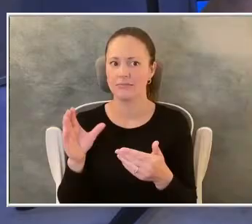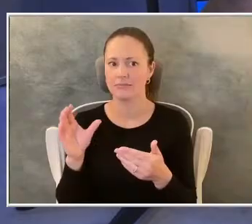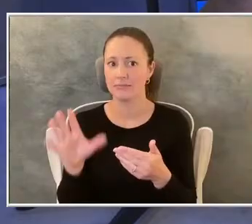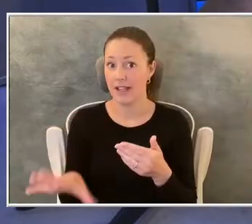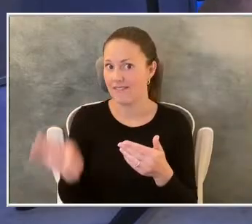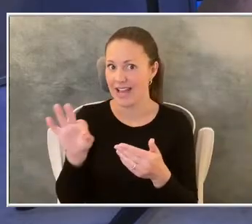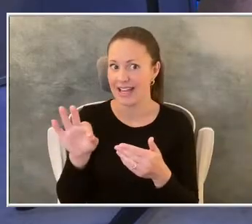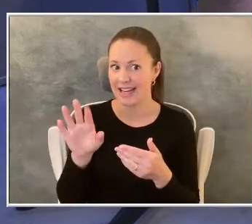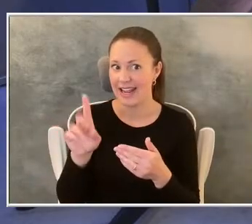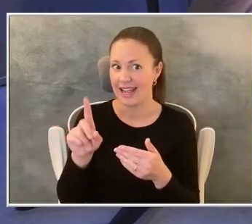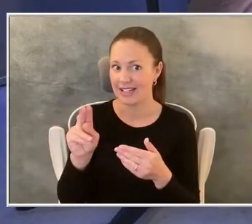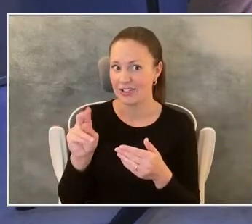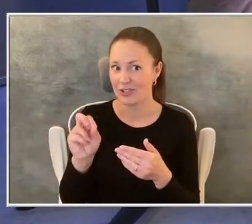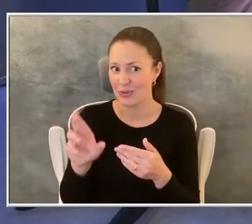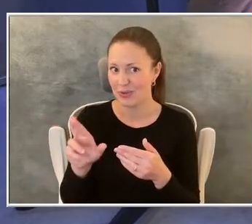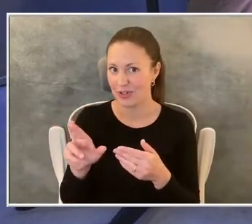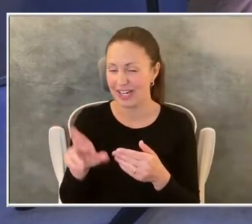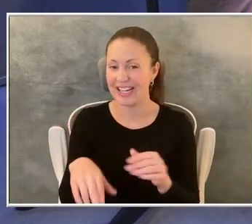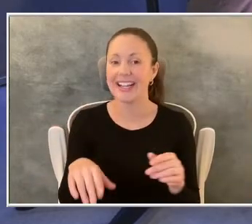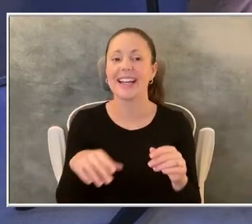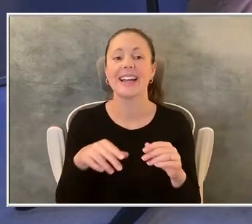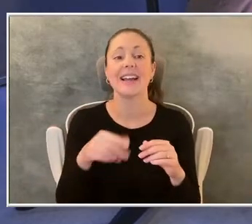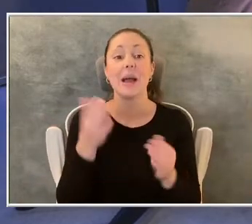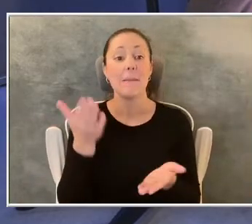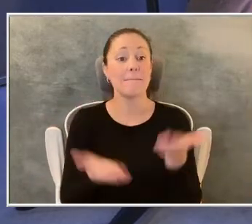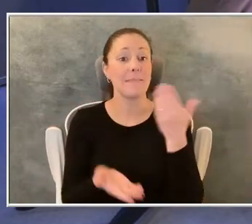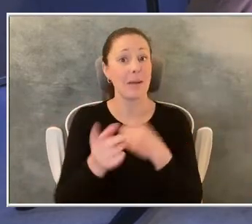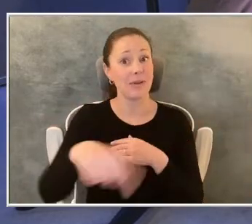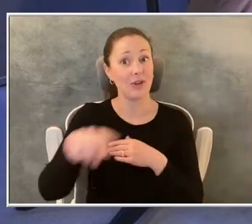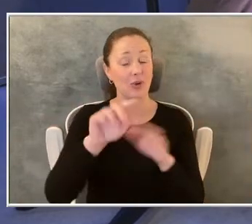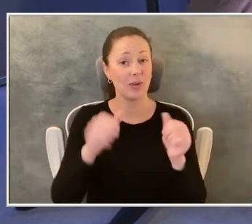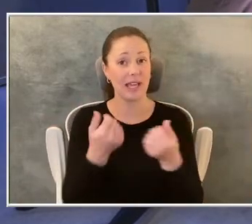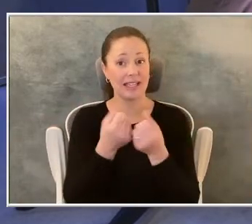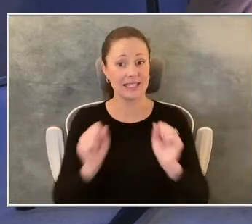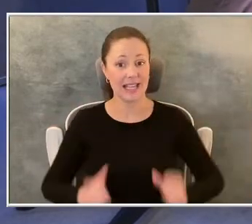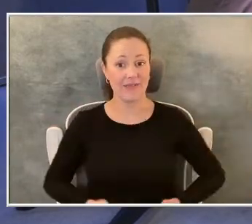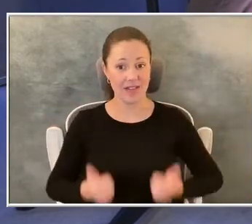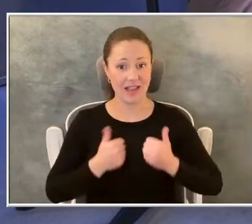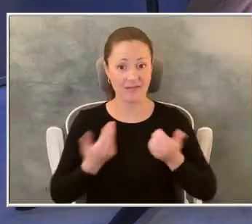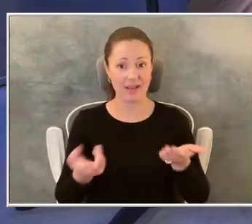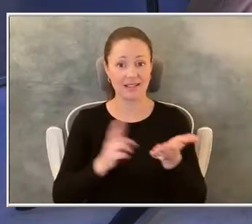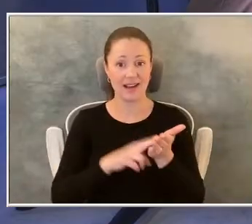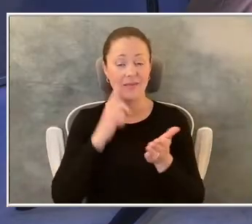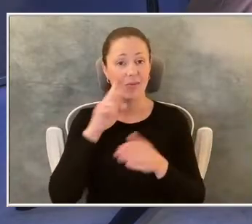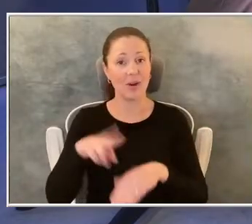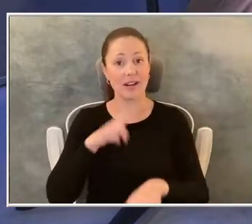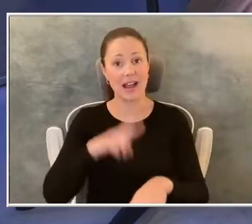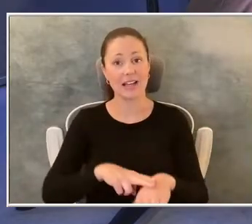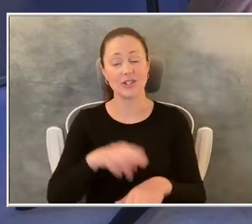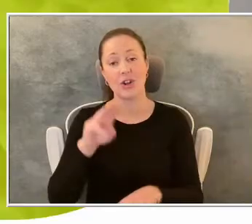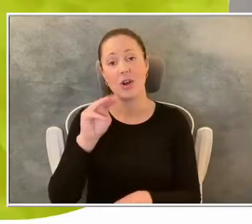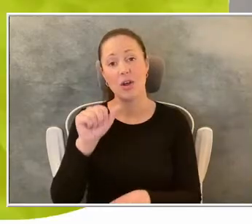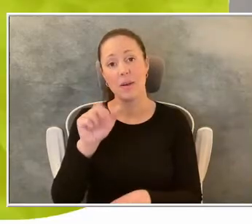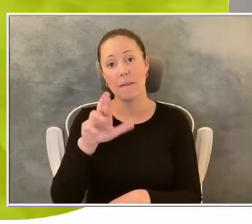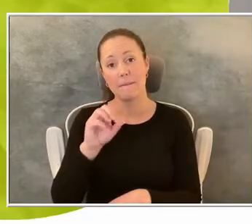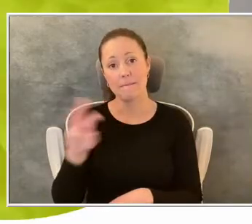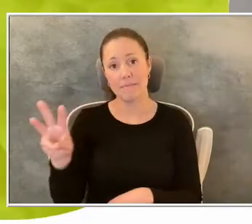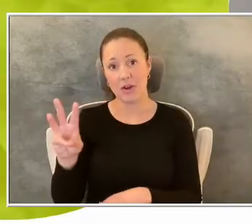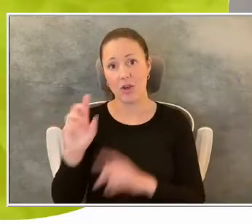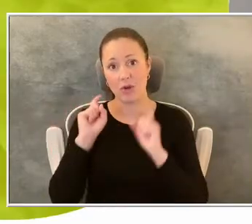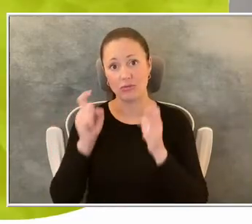in just a little bit. But you may be able to save a life by signing up for the National Marrow Donor Program, formerly called Be the Match. You can check